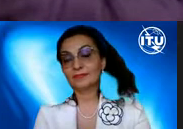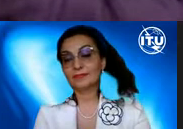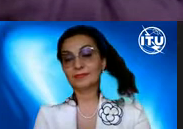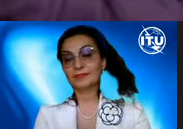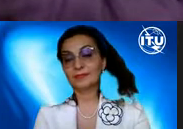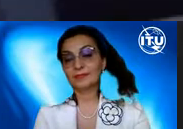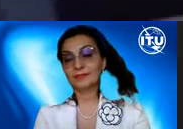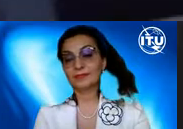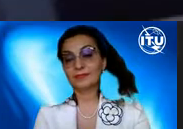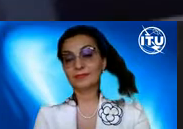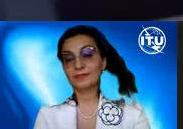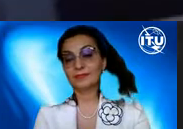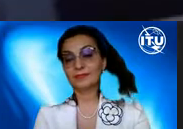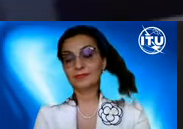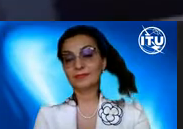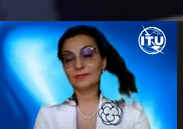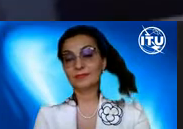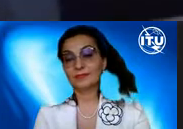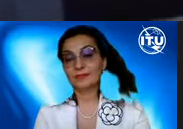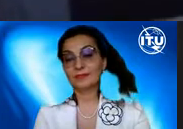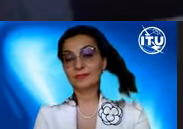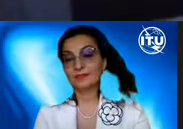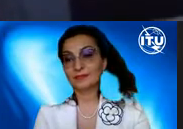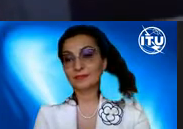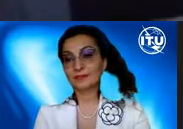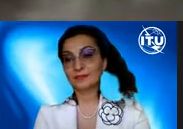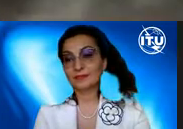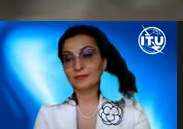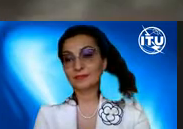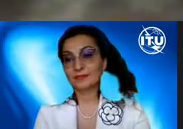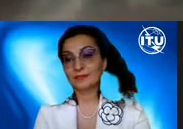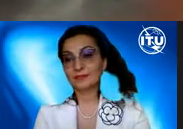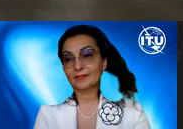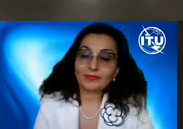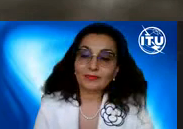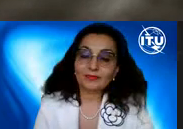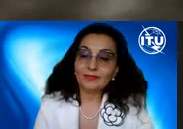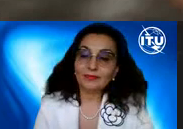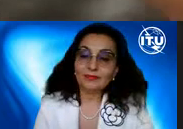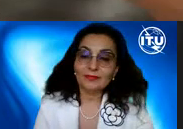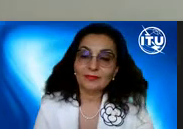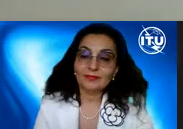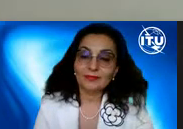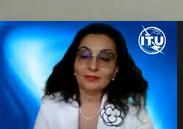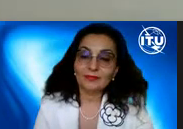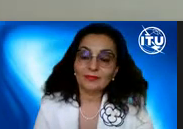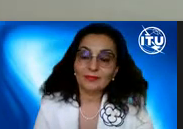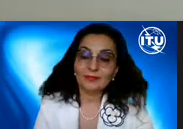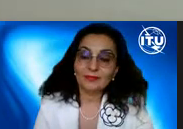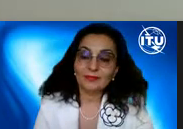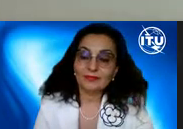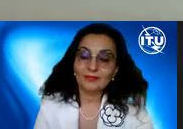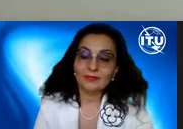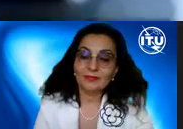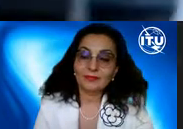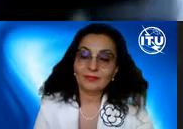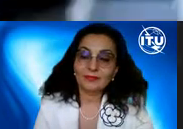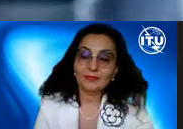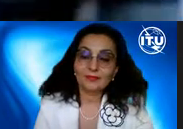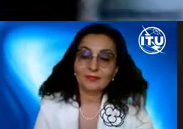advance to ensure that persons with disabilities do not face accessibility barriers when accessing important digital